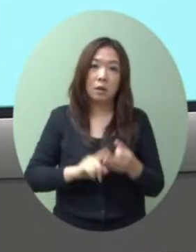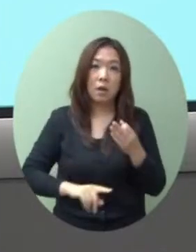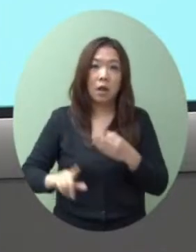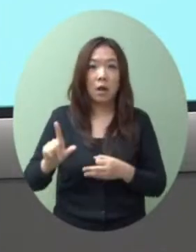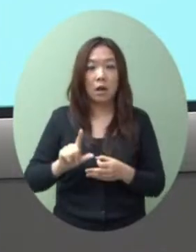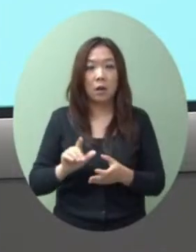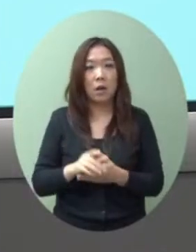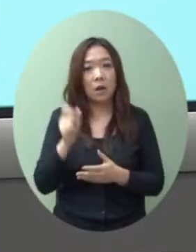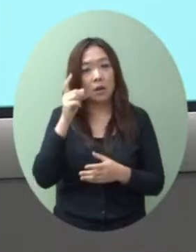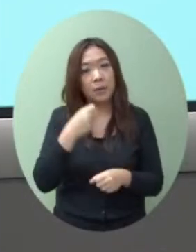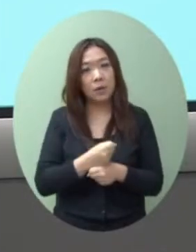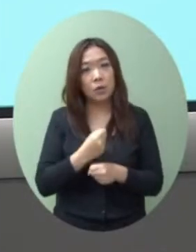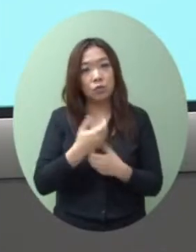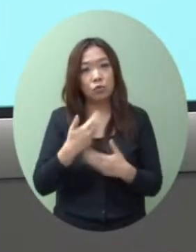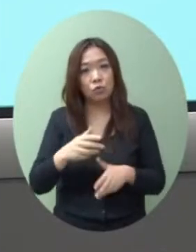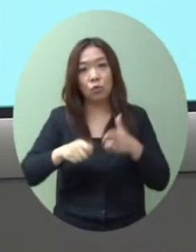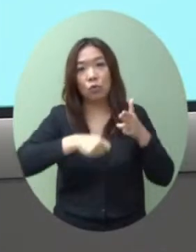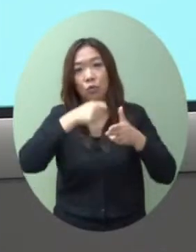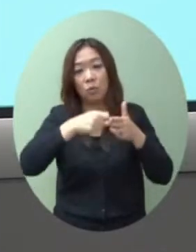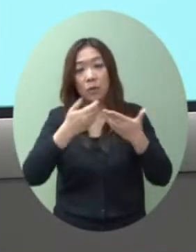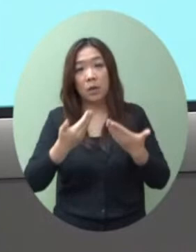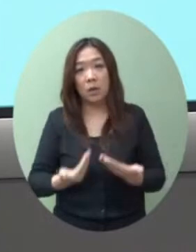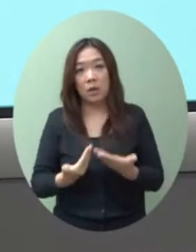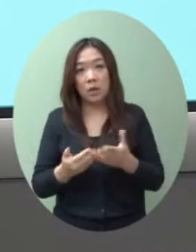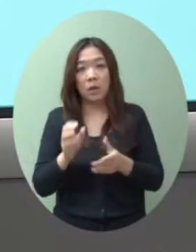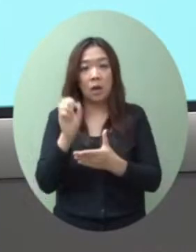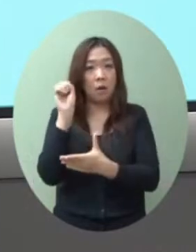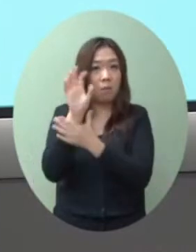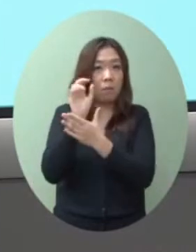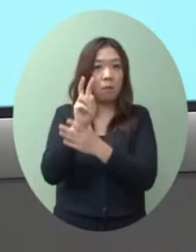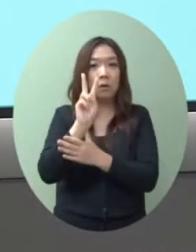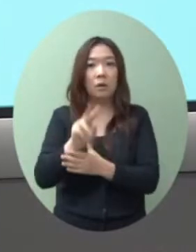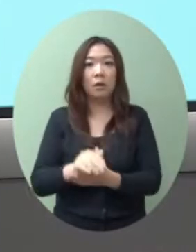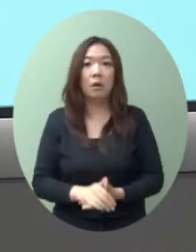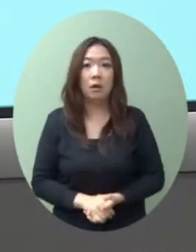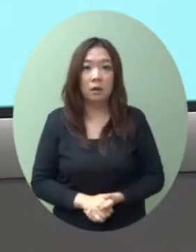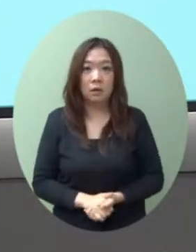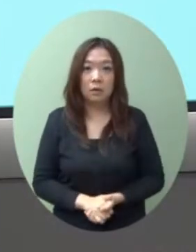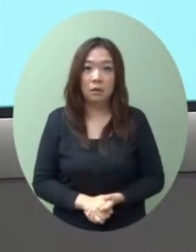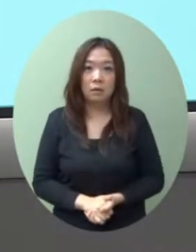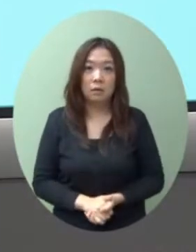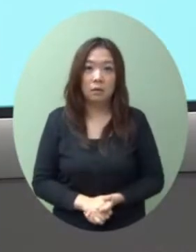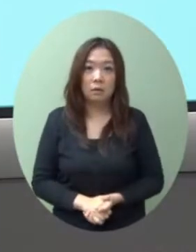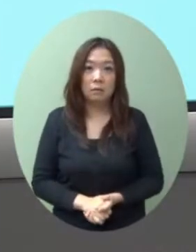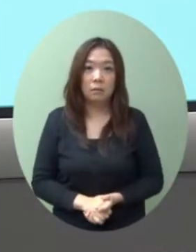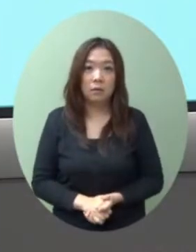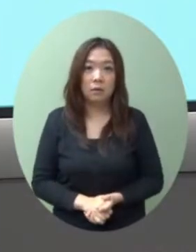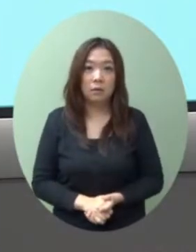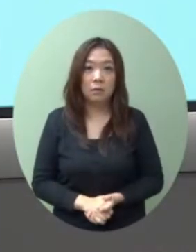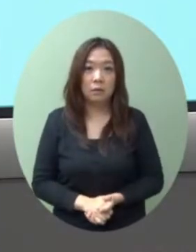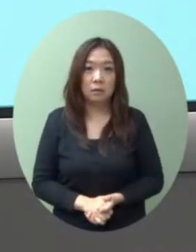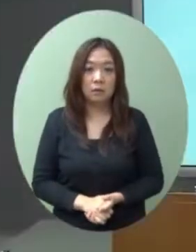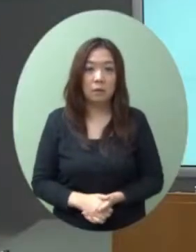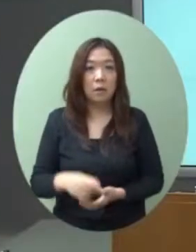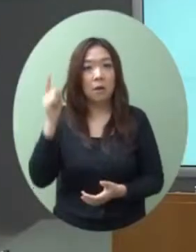and her team has prepared a video clip. Now I will show you the video clip.